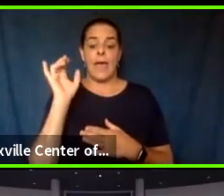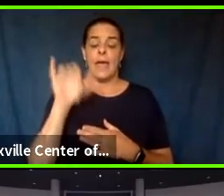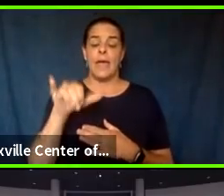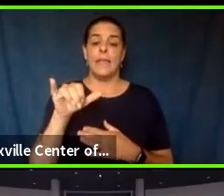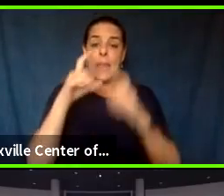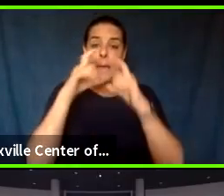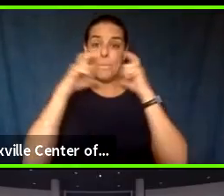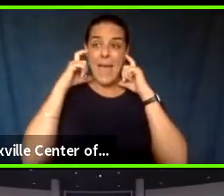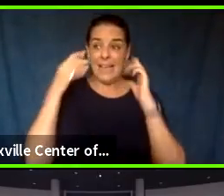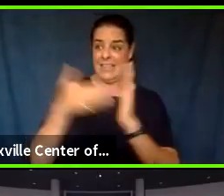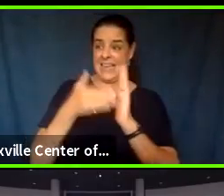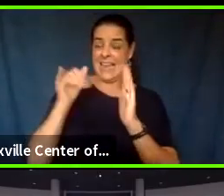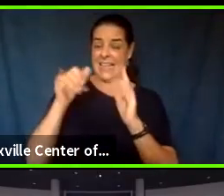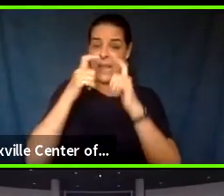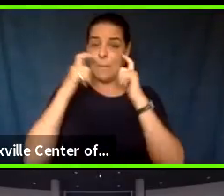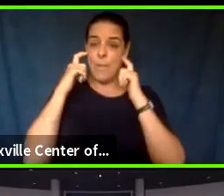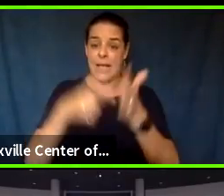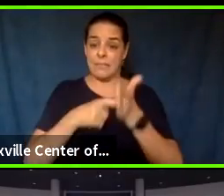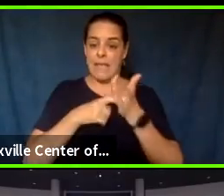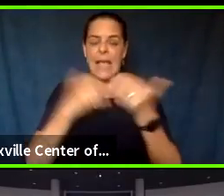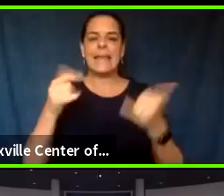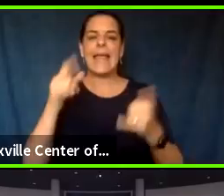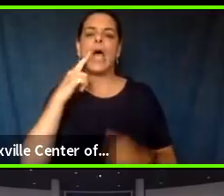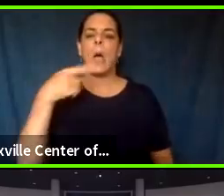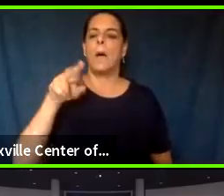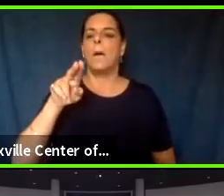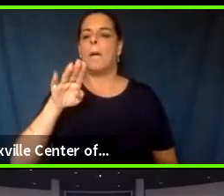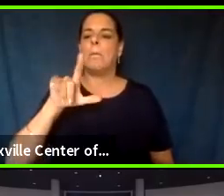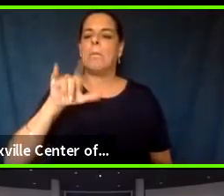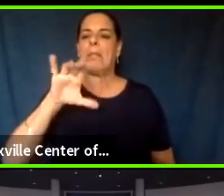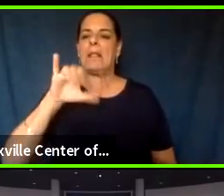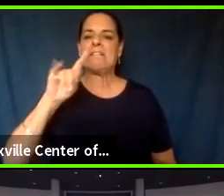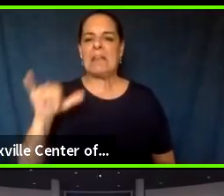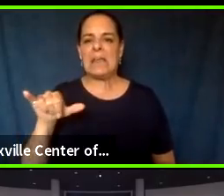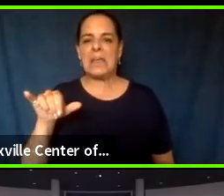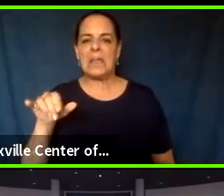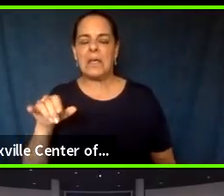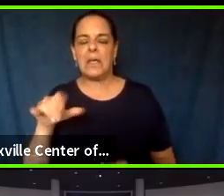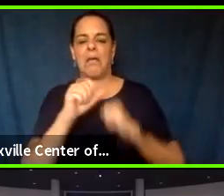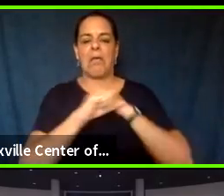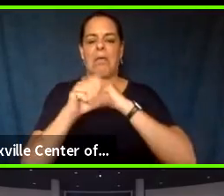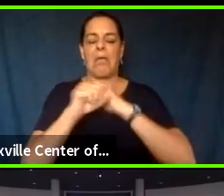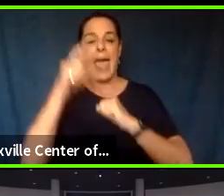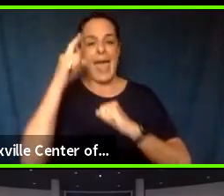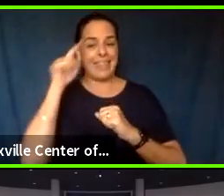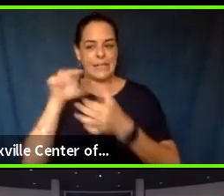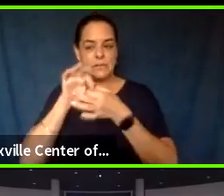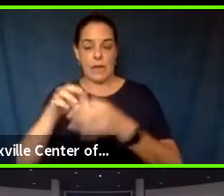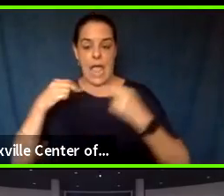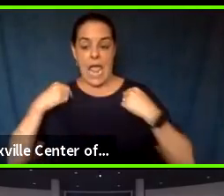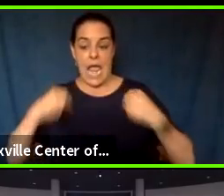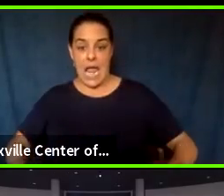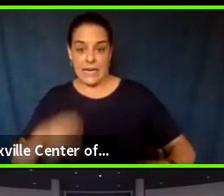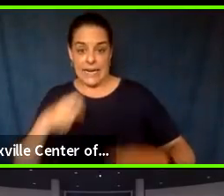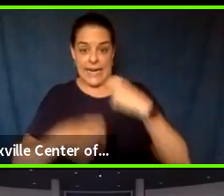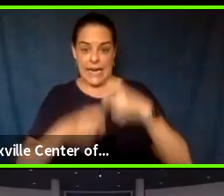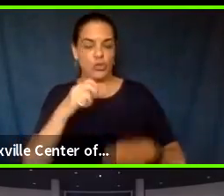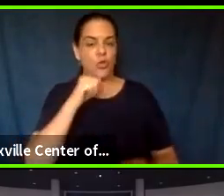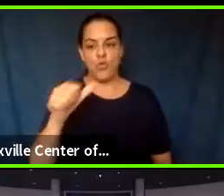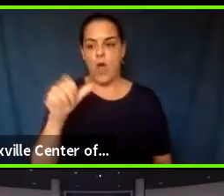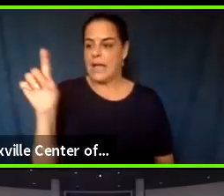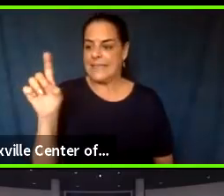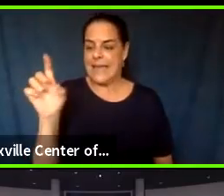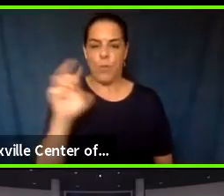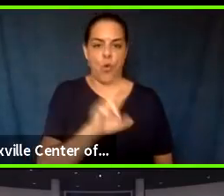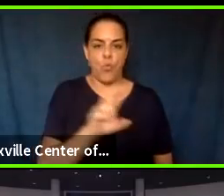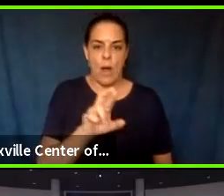being against the mask mandate is currently a publicity stunt. And I think that this is a health issue, not a Democrat or Republican issue. The decisions we